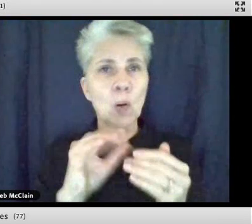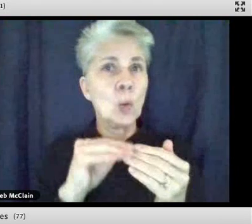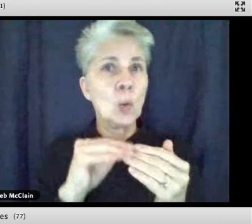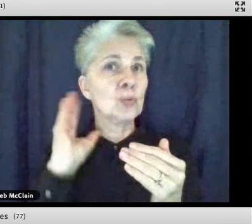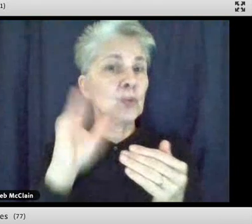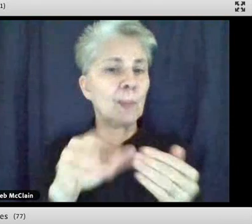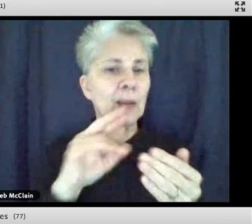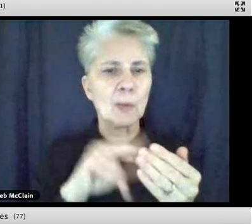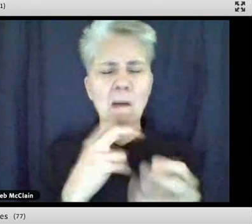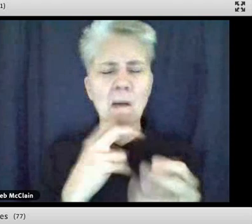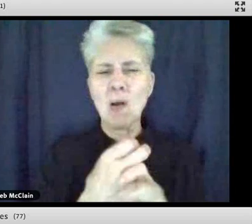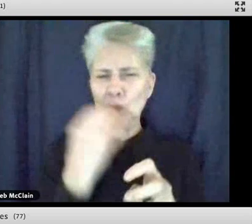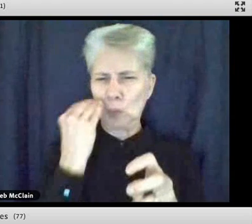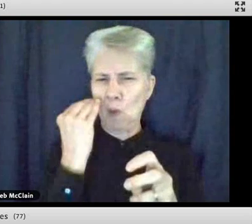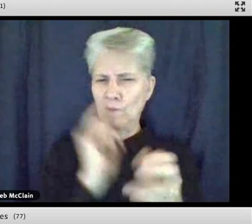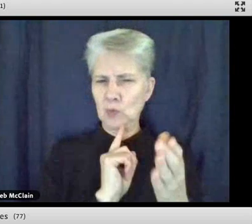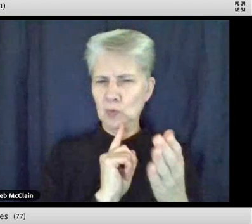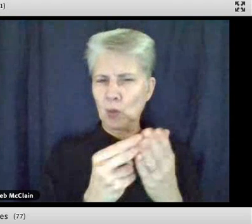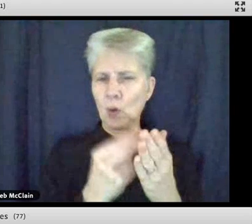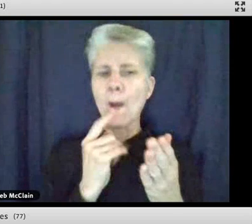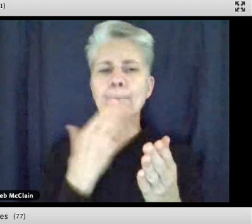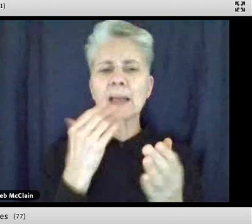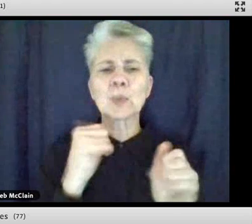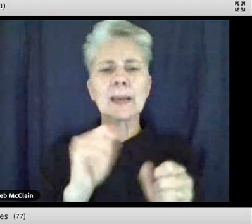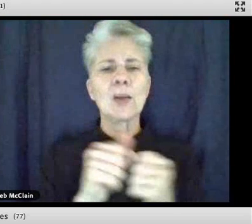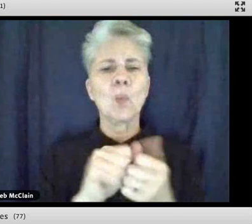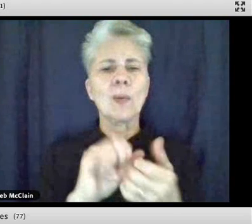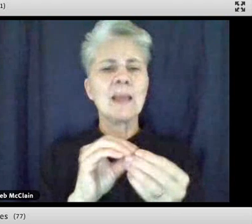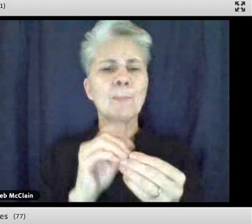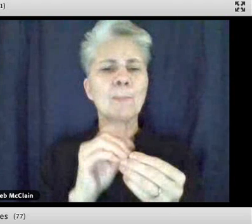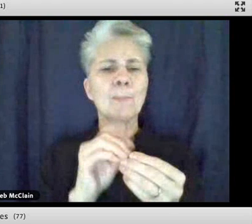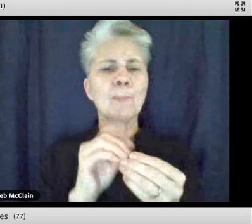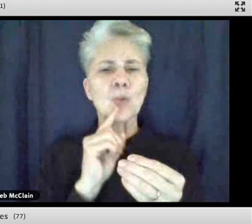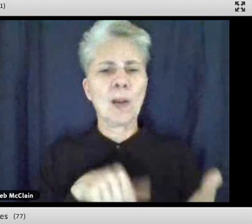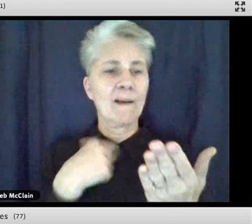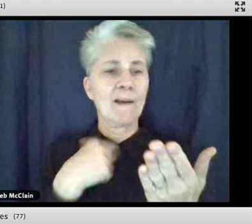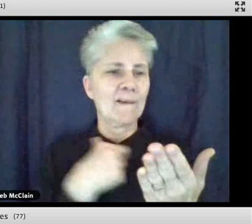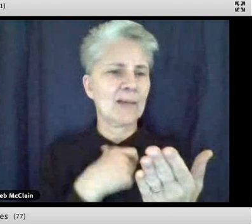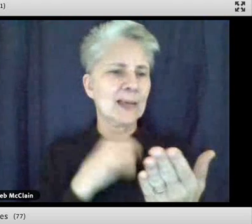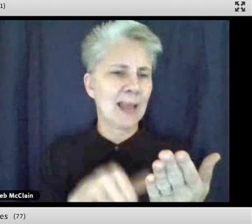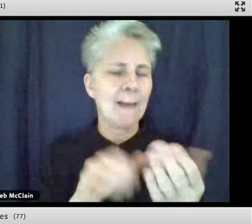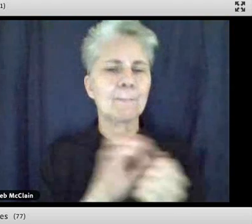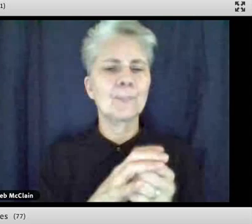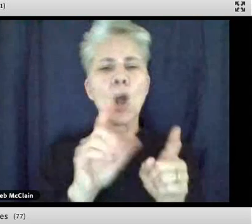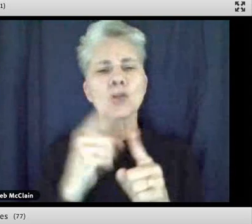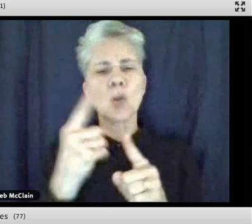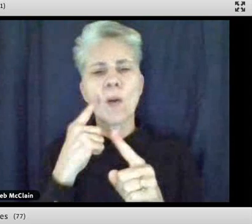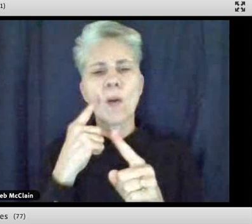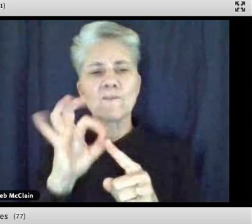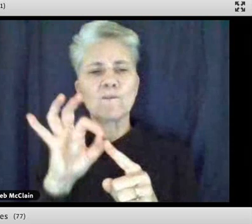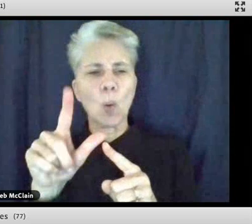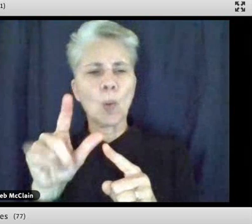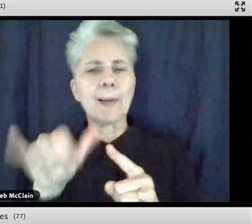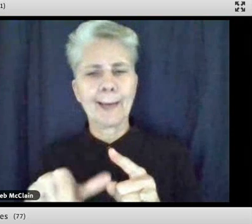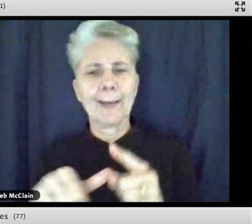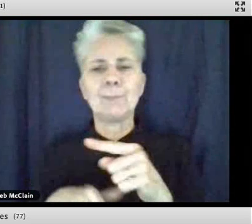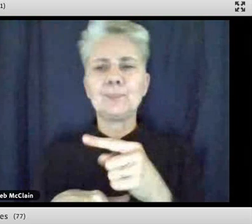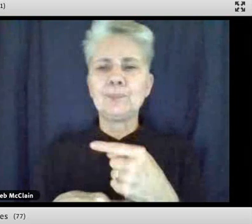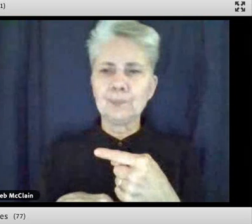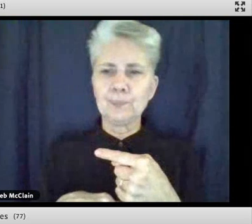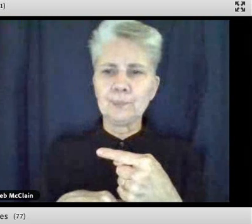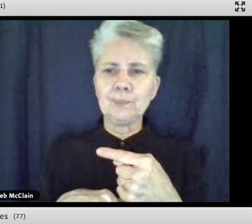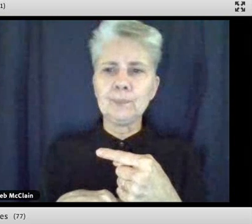hard to tell right now, and we're doing the best we can with the figures that are in front of us. And then there's also one for Florida. So